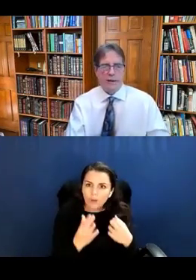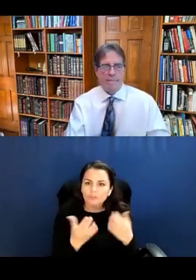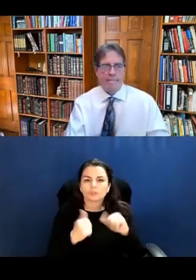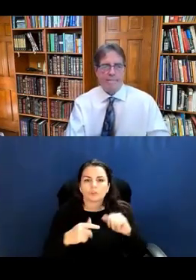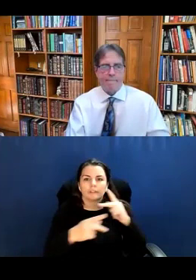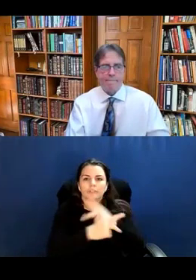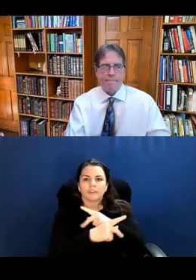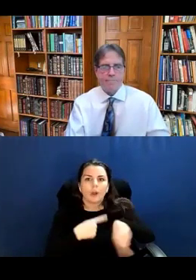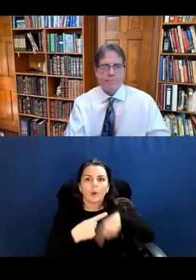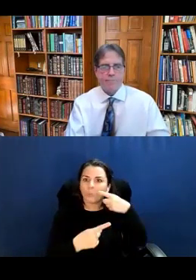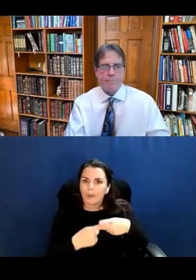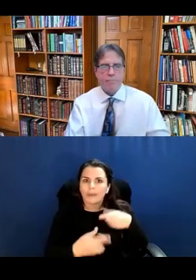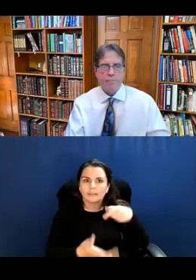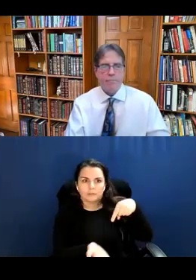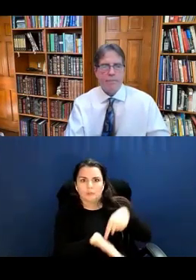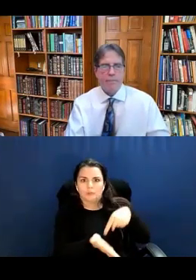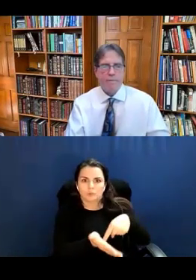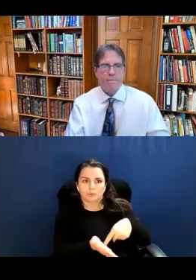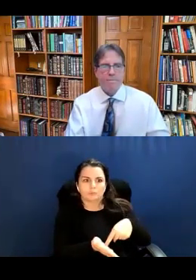look